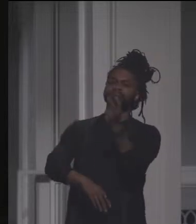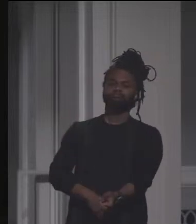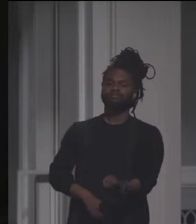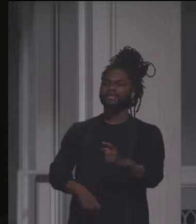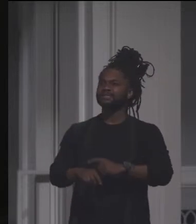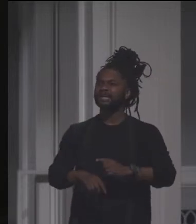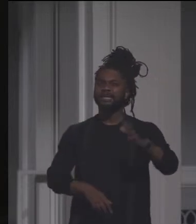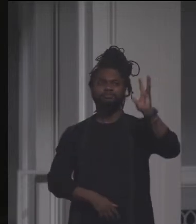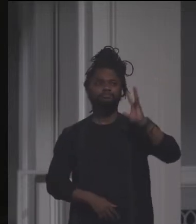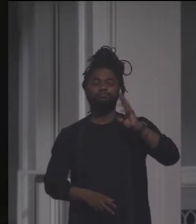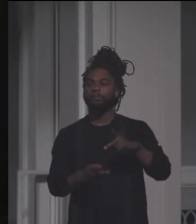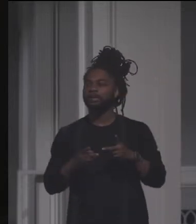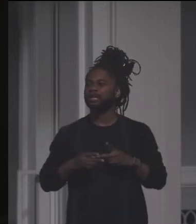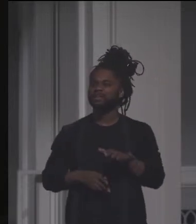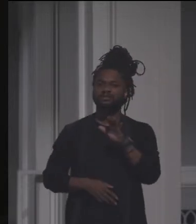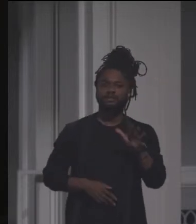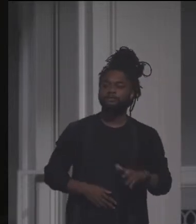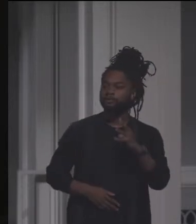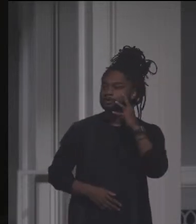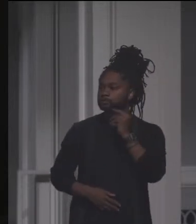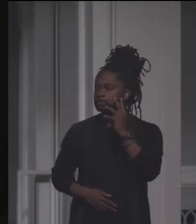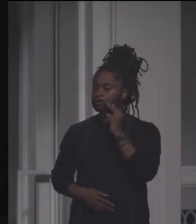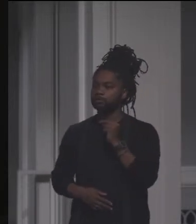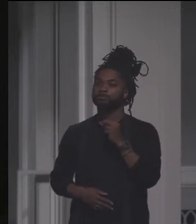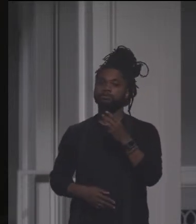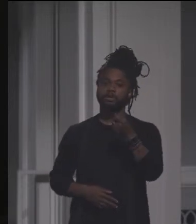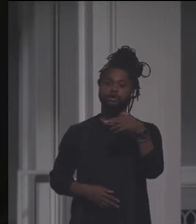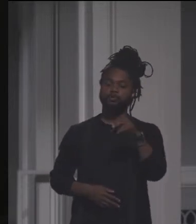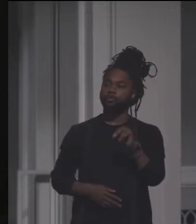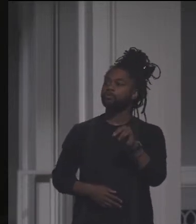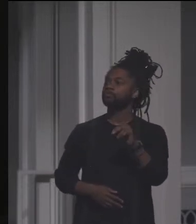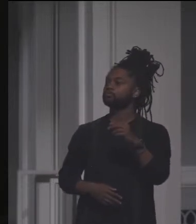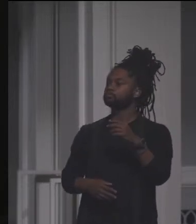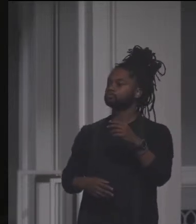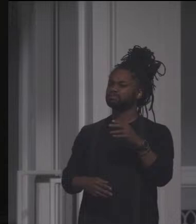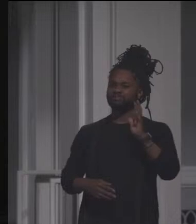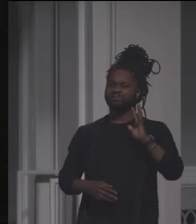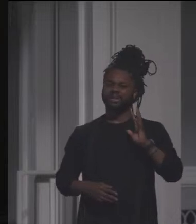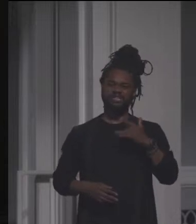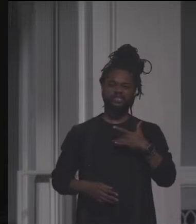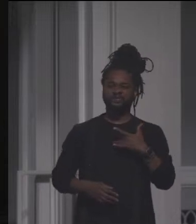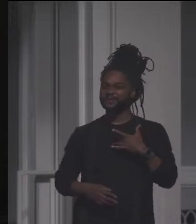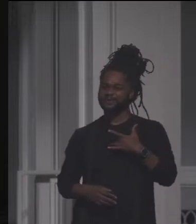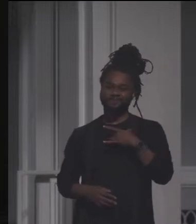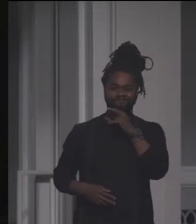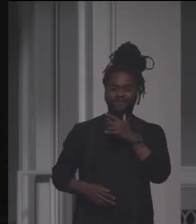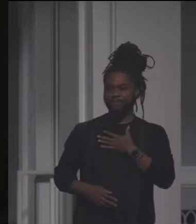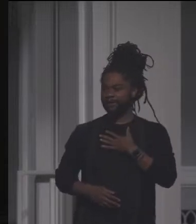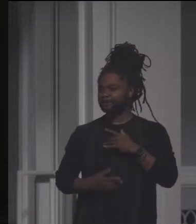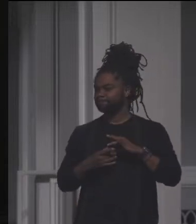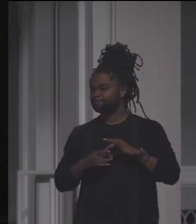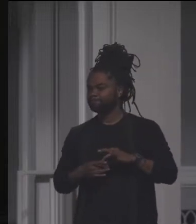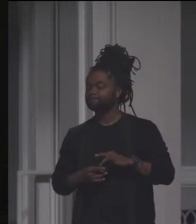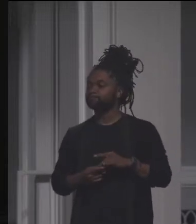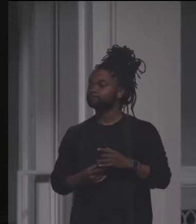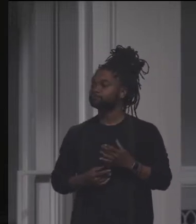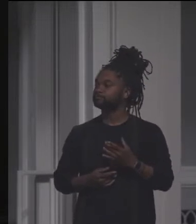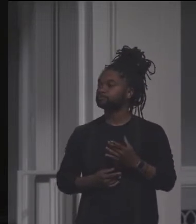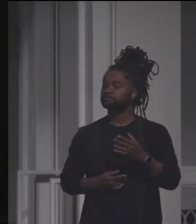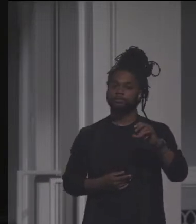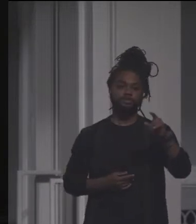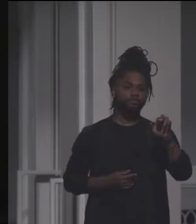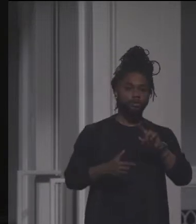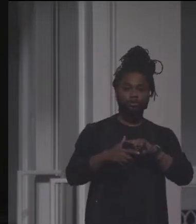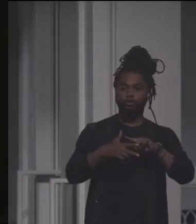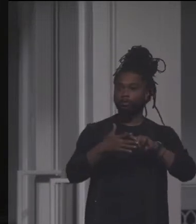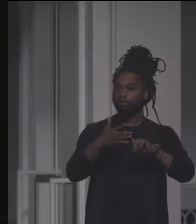we've never seen, a heroic past we've been told doesn't belong to us. Spear and Hild and